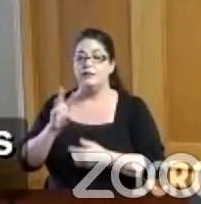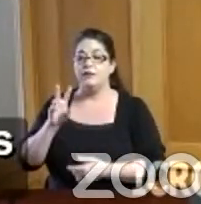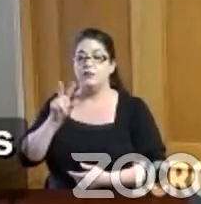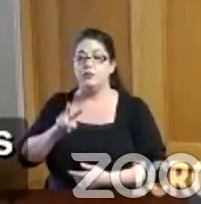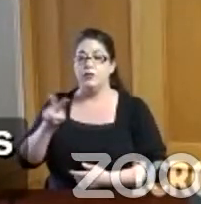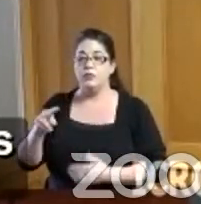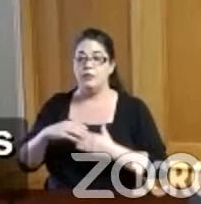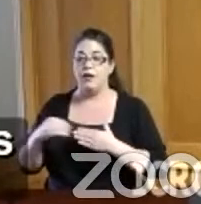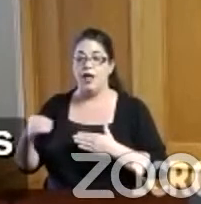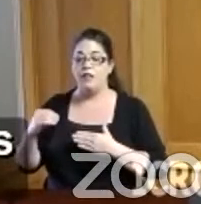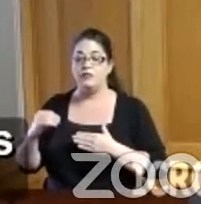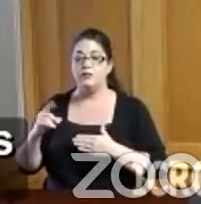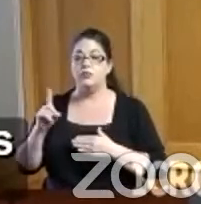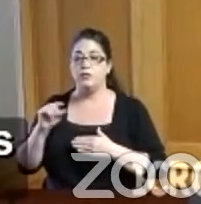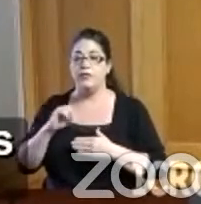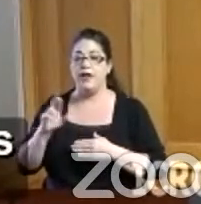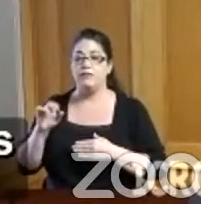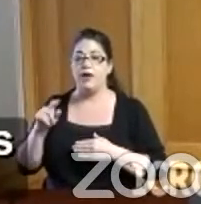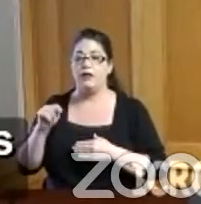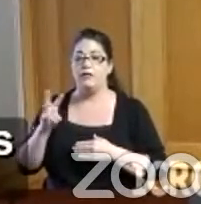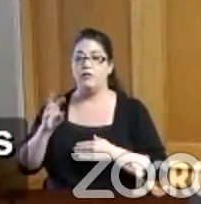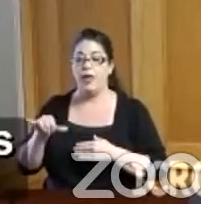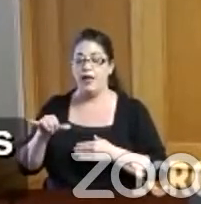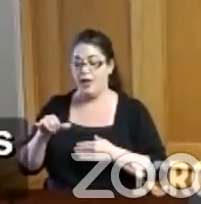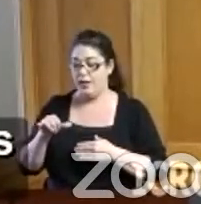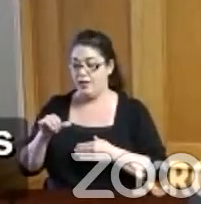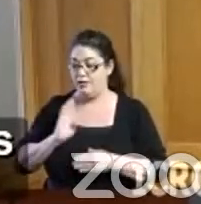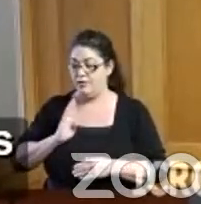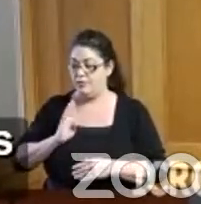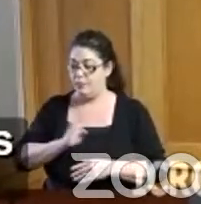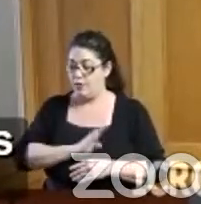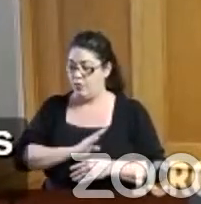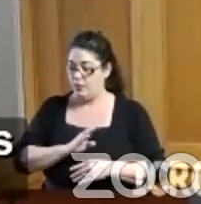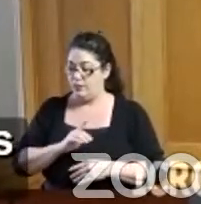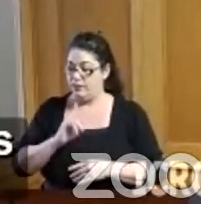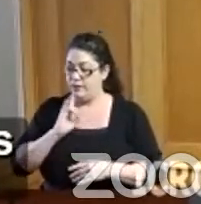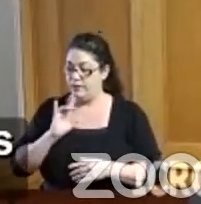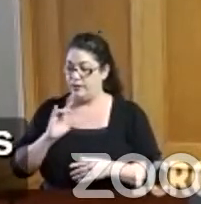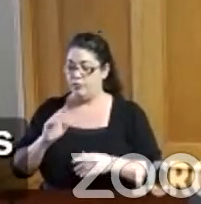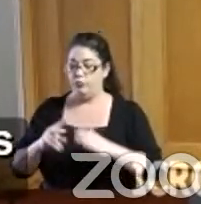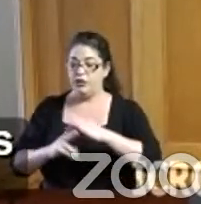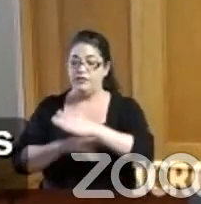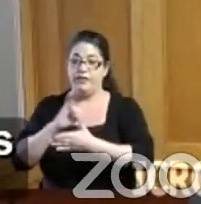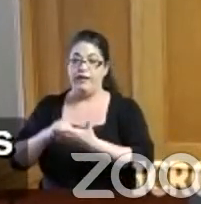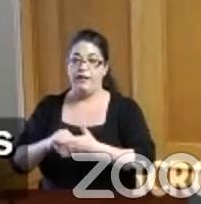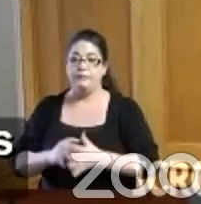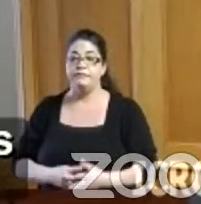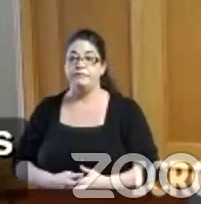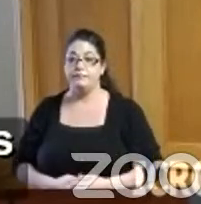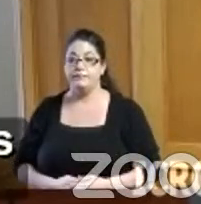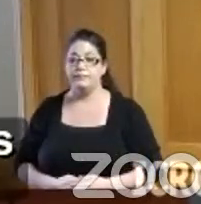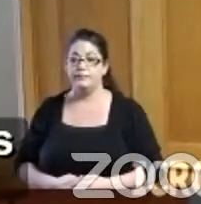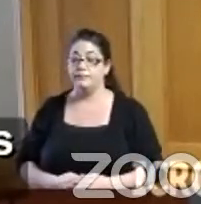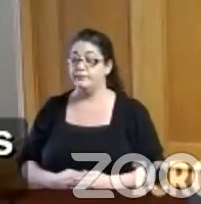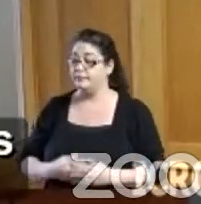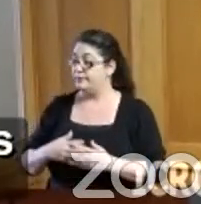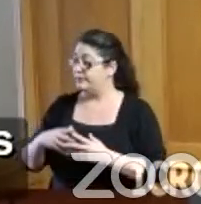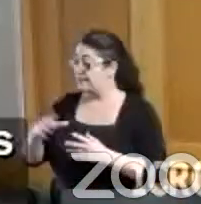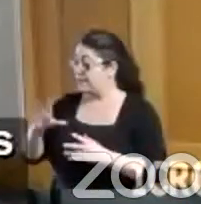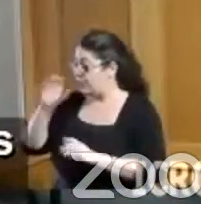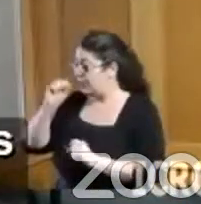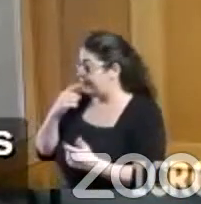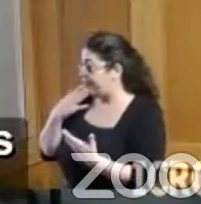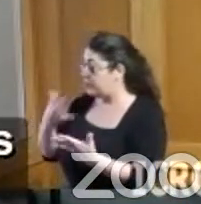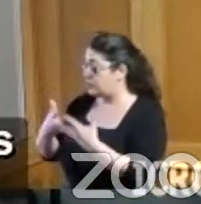$14,622 to do the right-of-way work associated with this engineering project. Thank you so much. Any